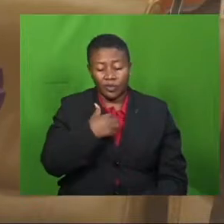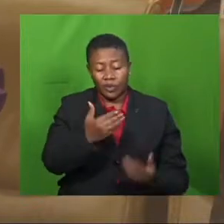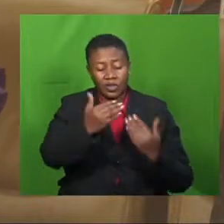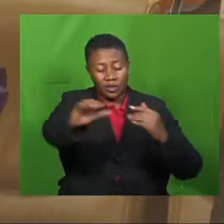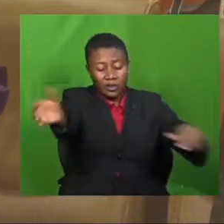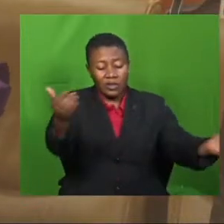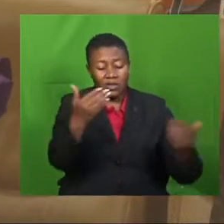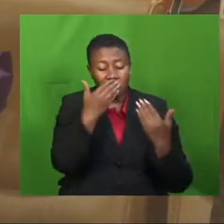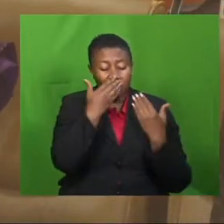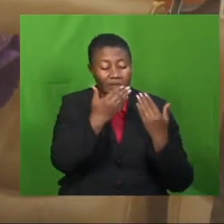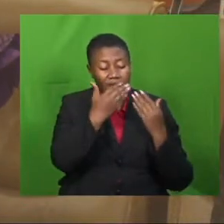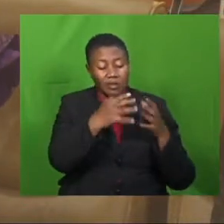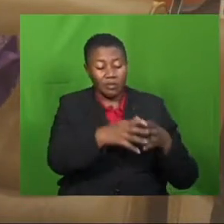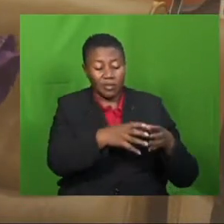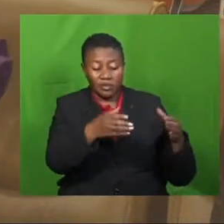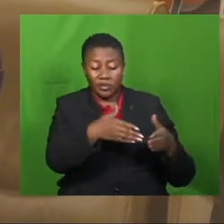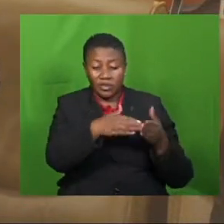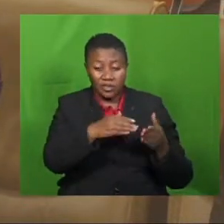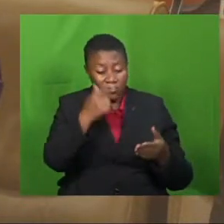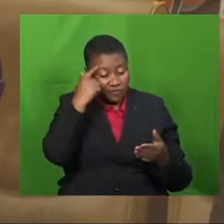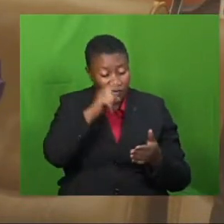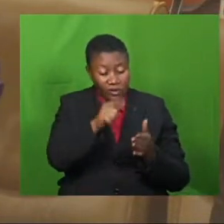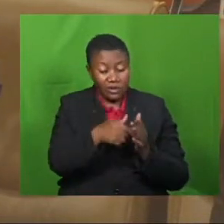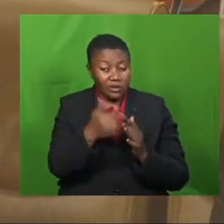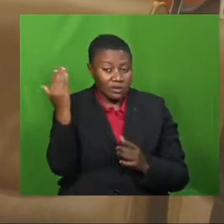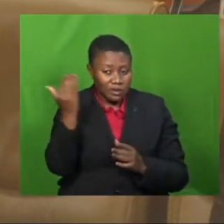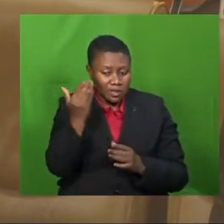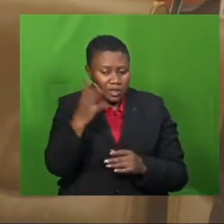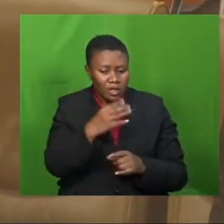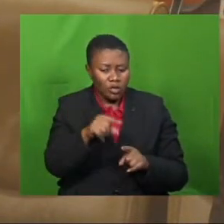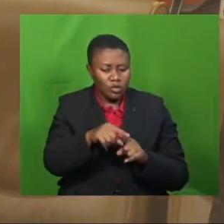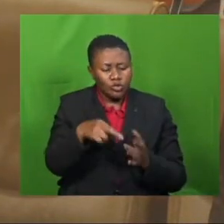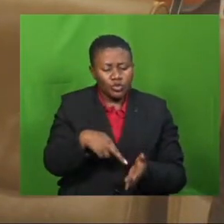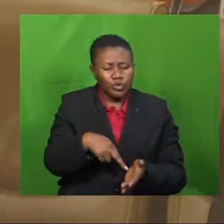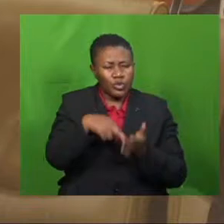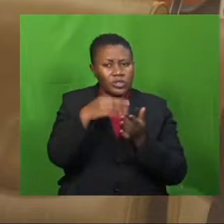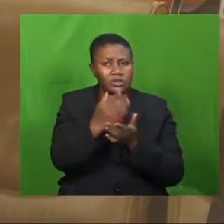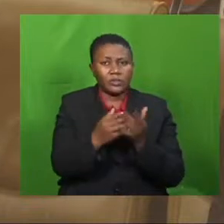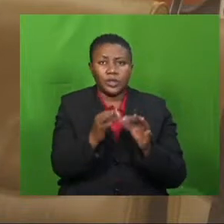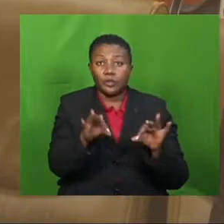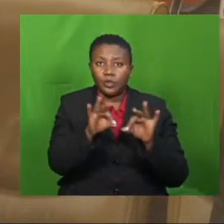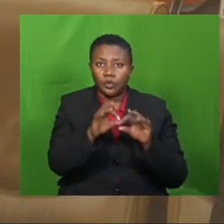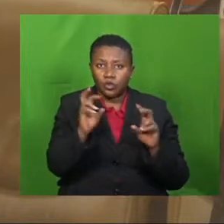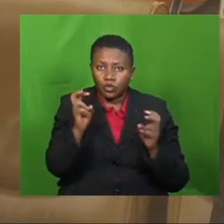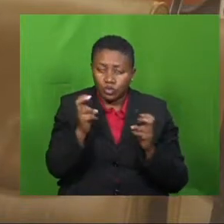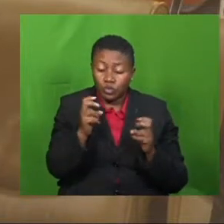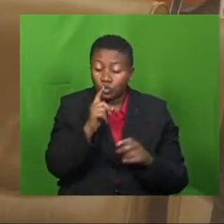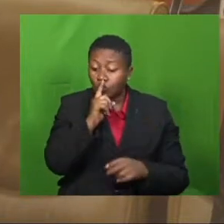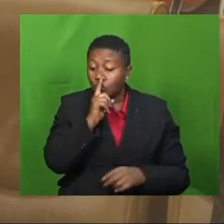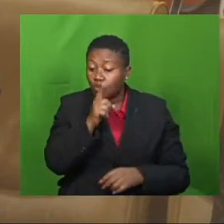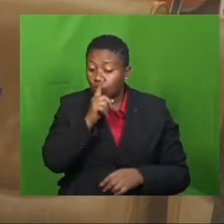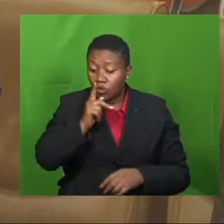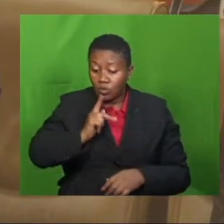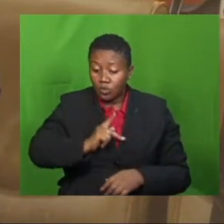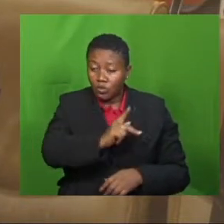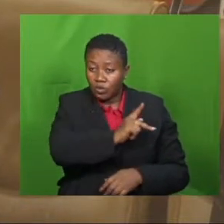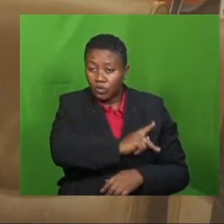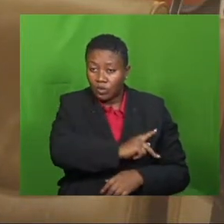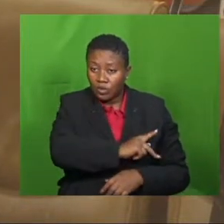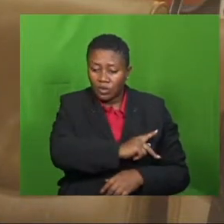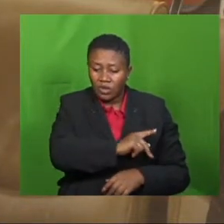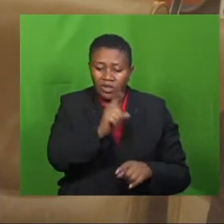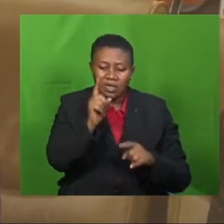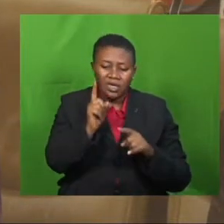this statement and for raising these very pertinent issues. Indeed, Parliament can't afford to be a